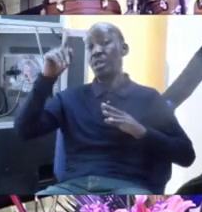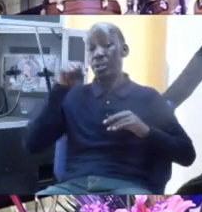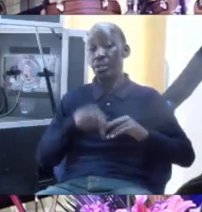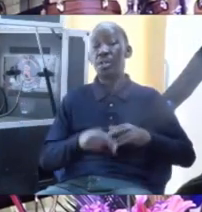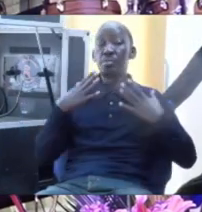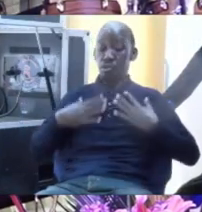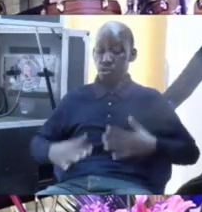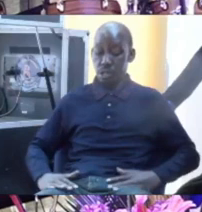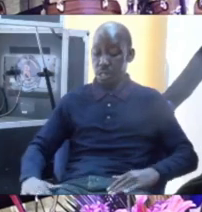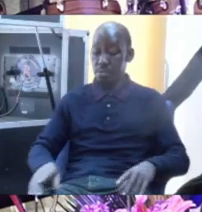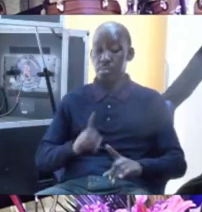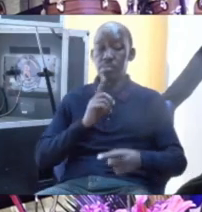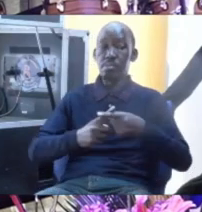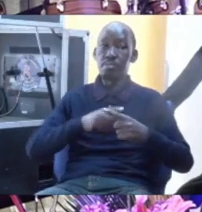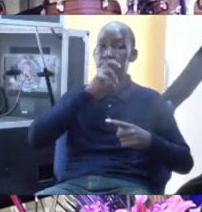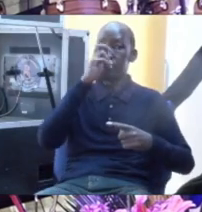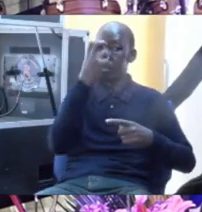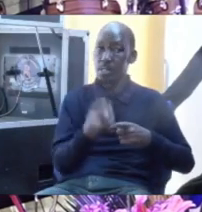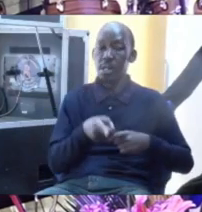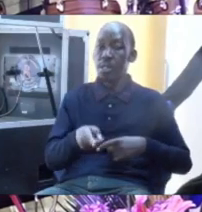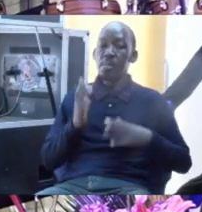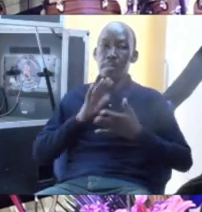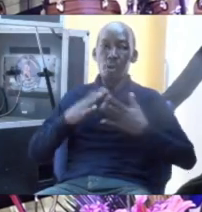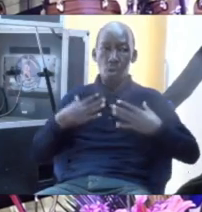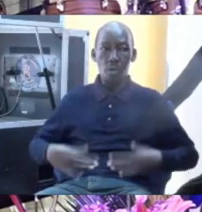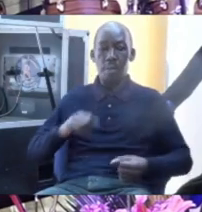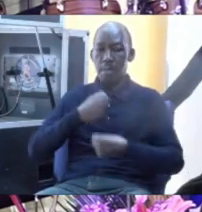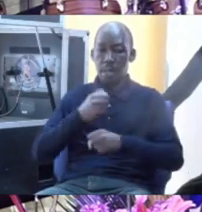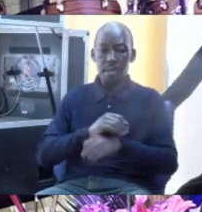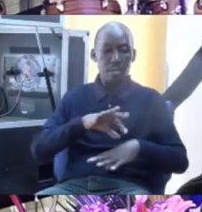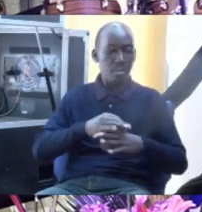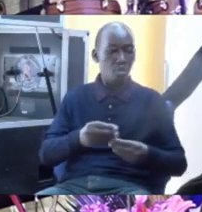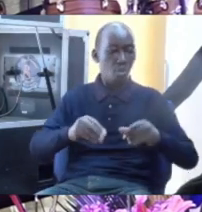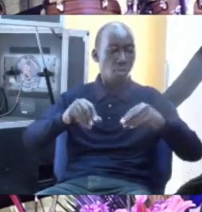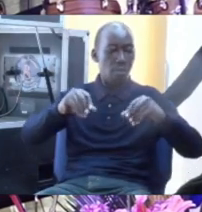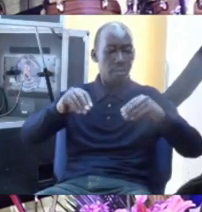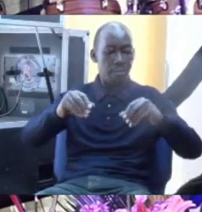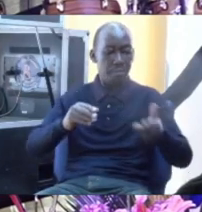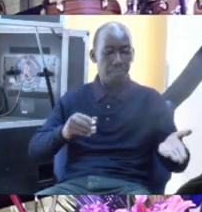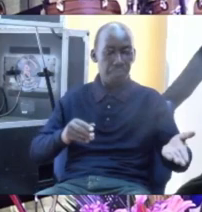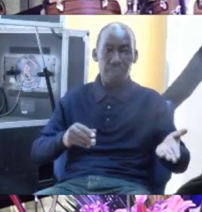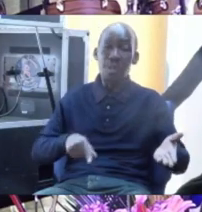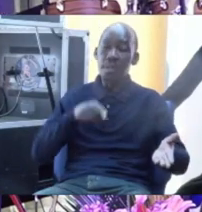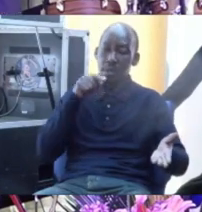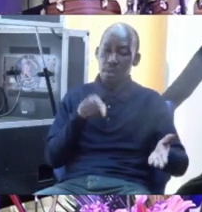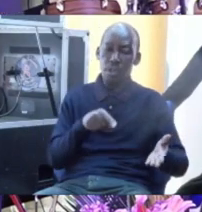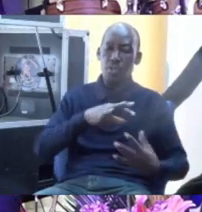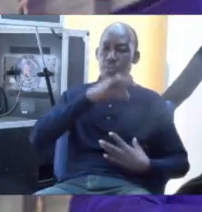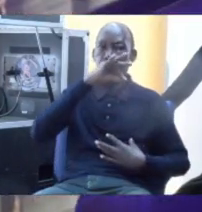dies. Because this body is made of earth and material. But the spirit and